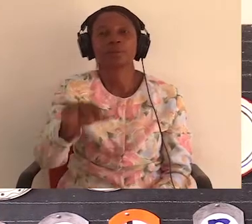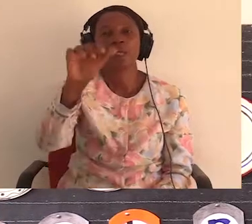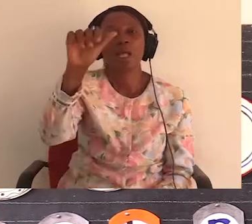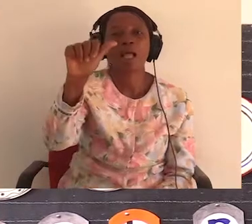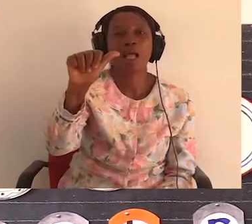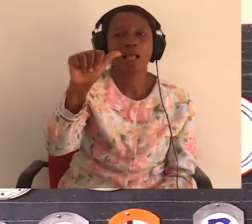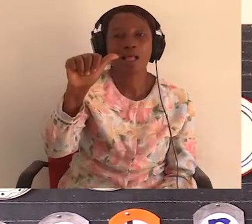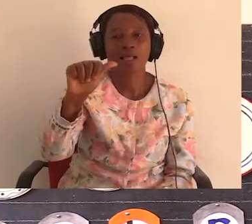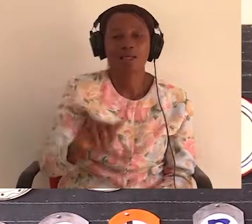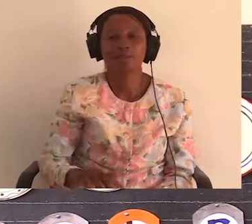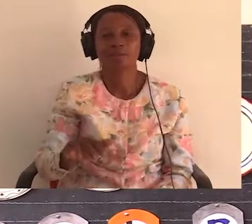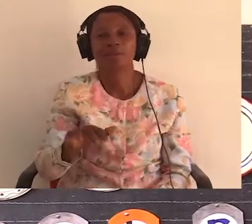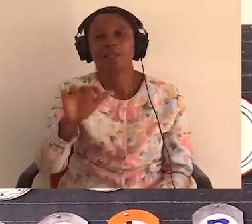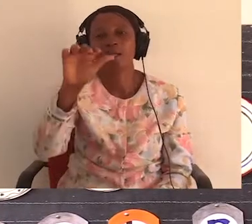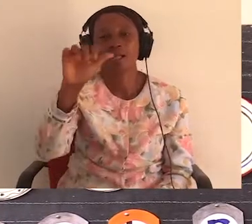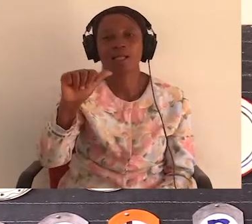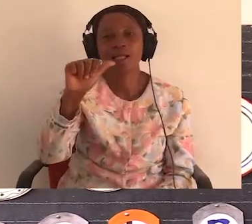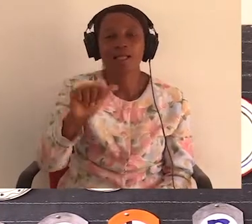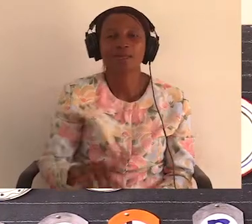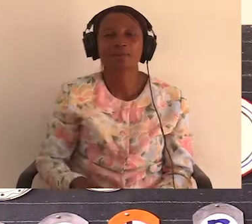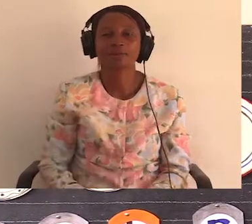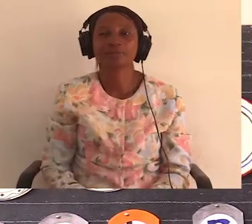A. A.